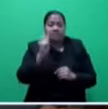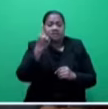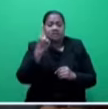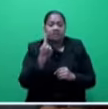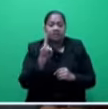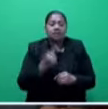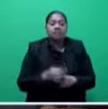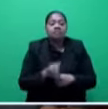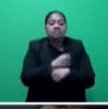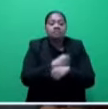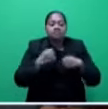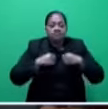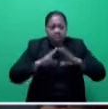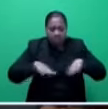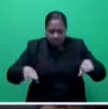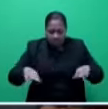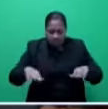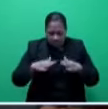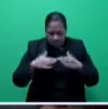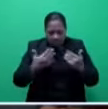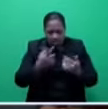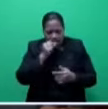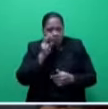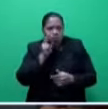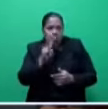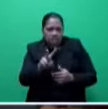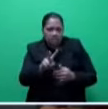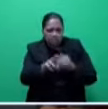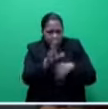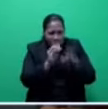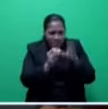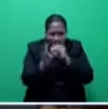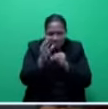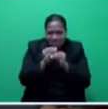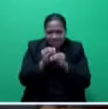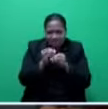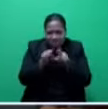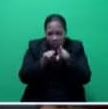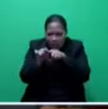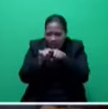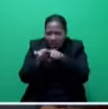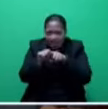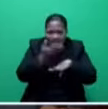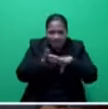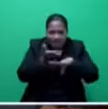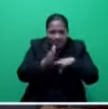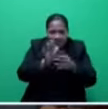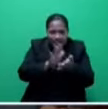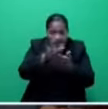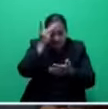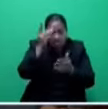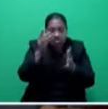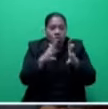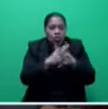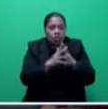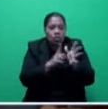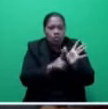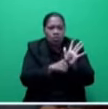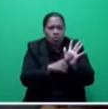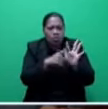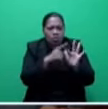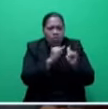sir, our children now can watch and learn on our new educational channel on Walesi. This new channel will be launched